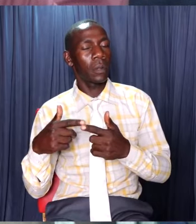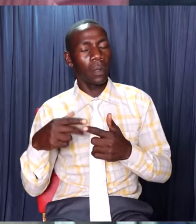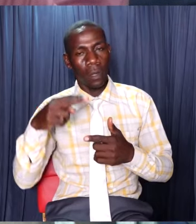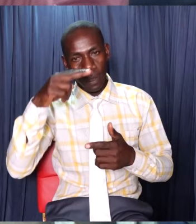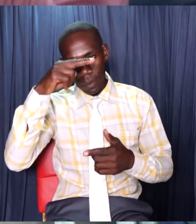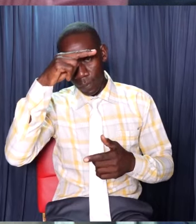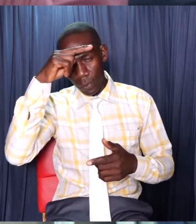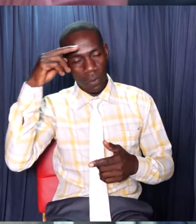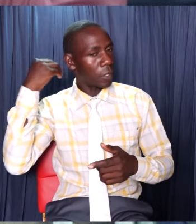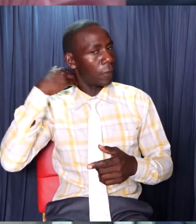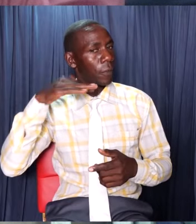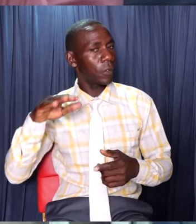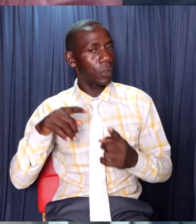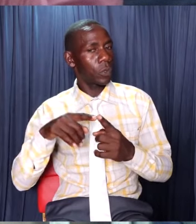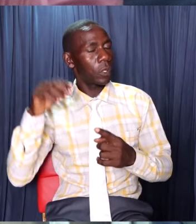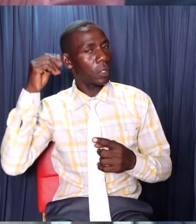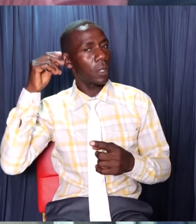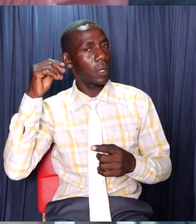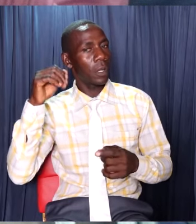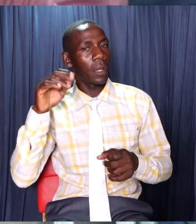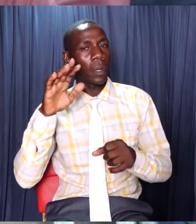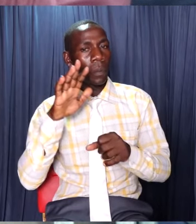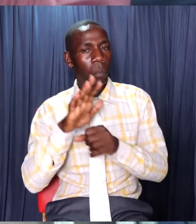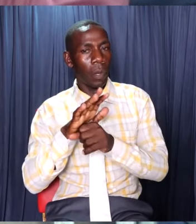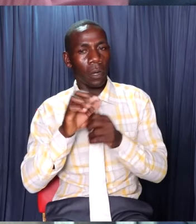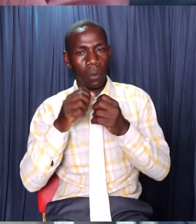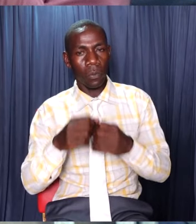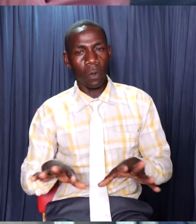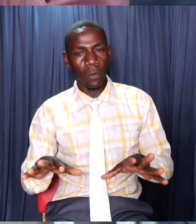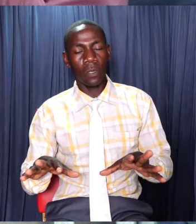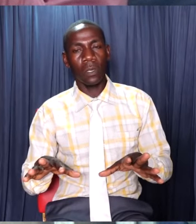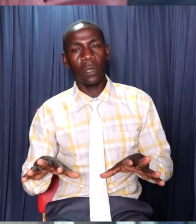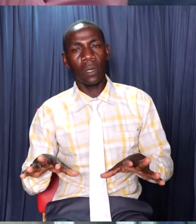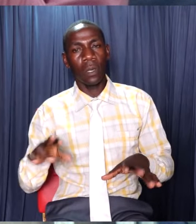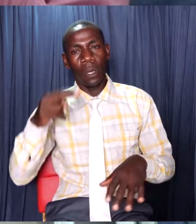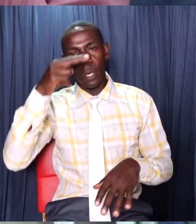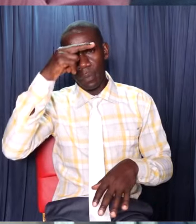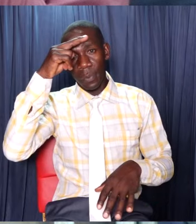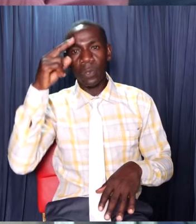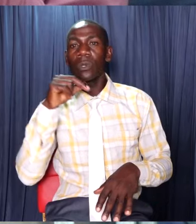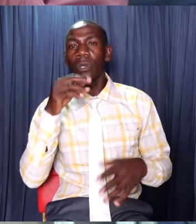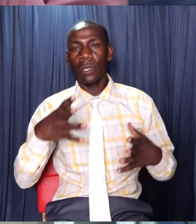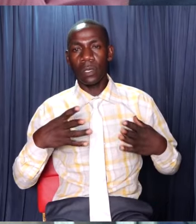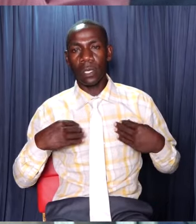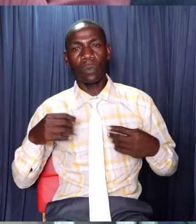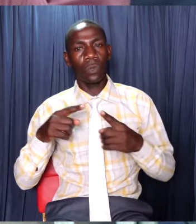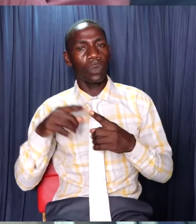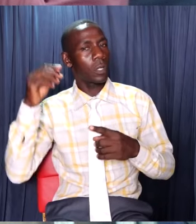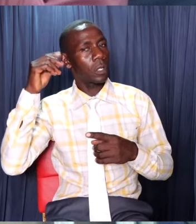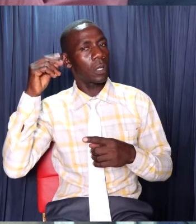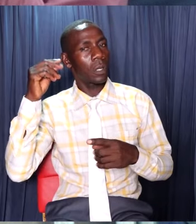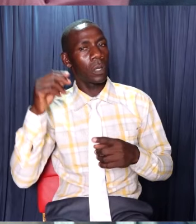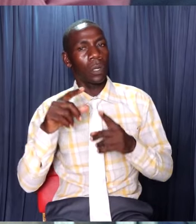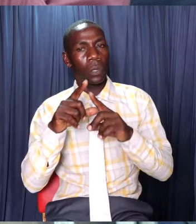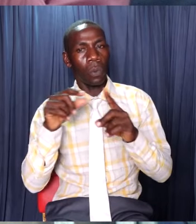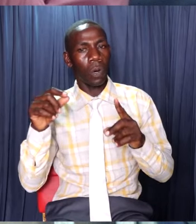sababu amekataa kusikiliza. Because he has refused to listen. Watu wengi wanaingia hasara. Many are getting to losses. Kwa sababu amekataa kusikiliza. Because they refuse to listen. Na